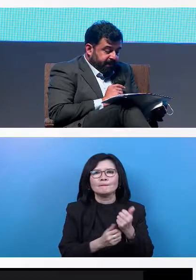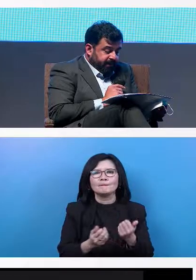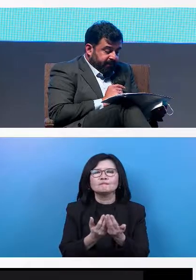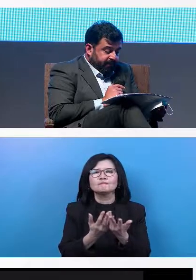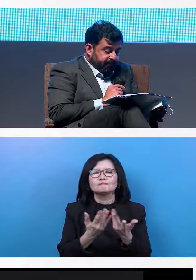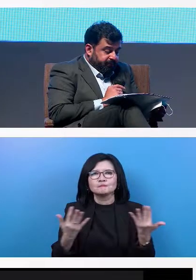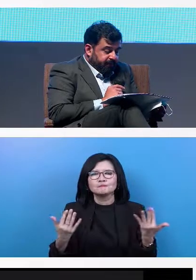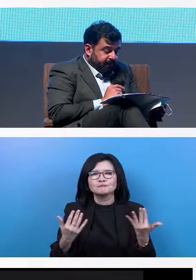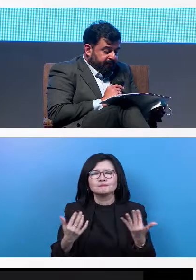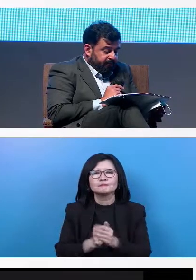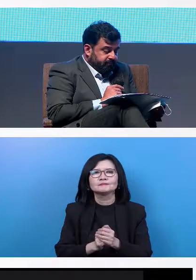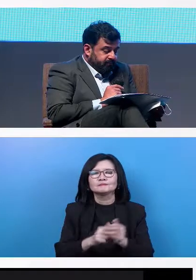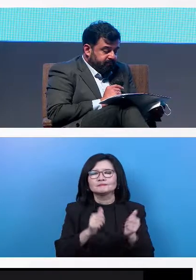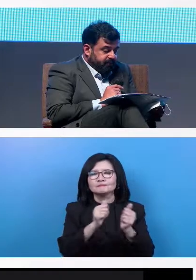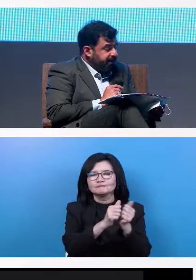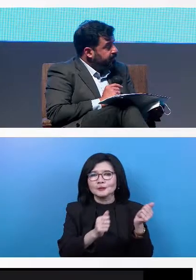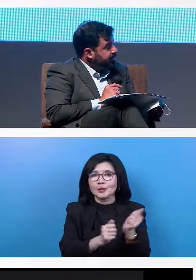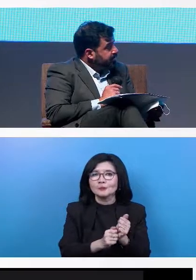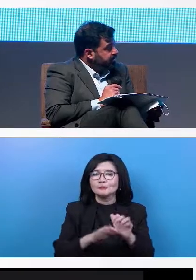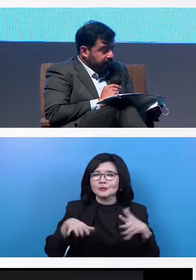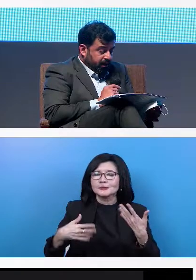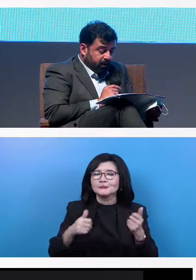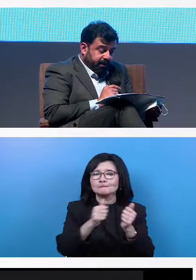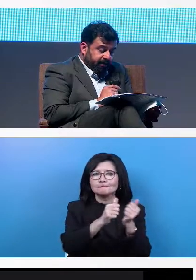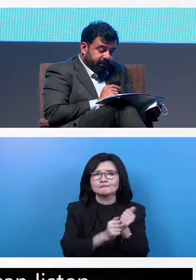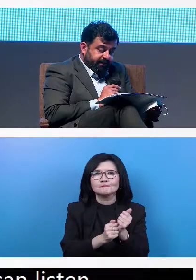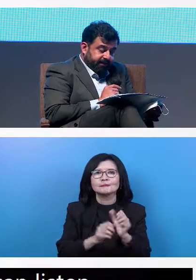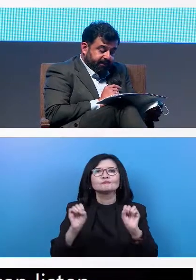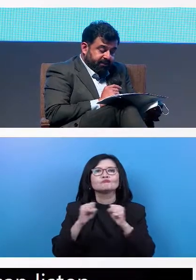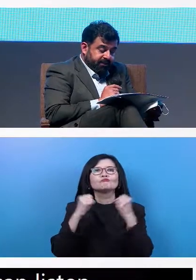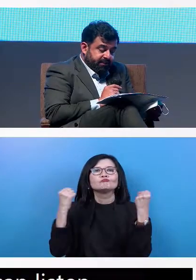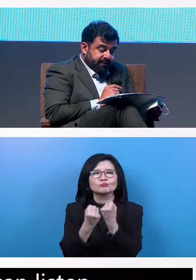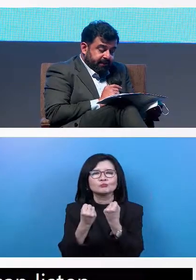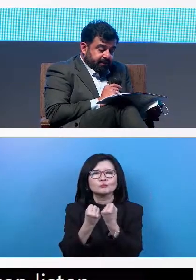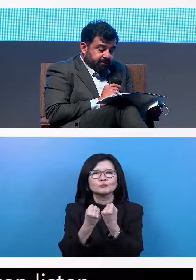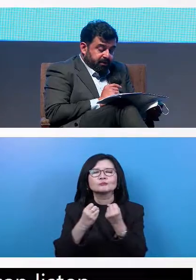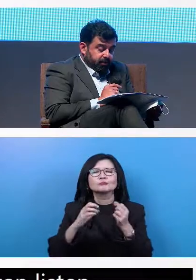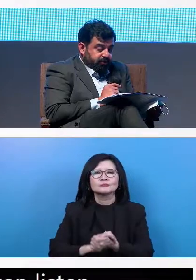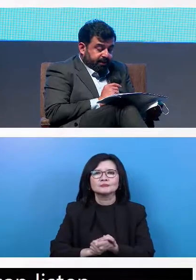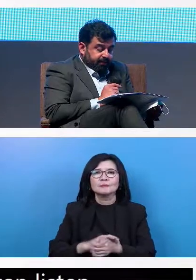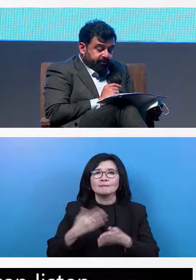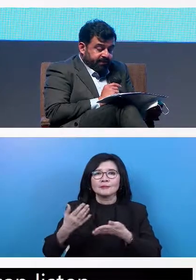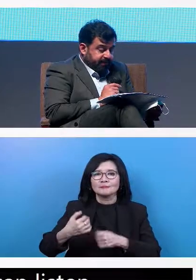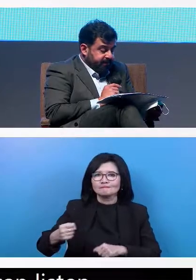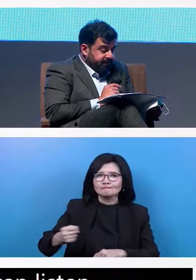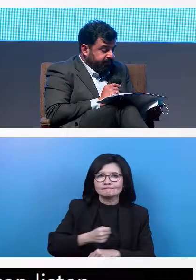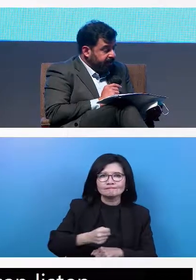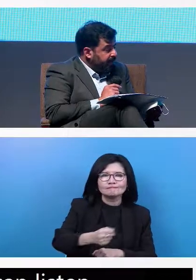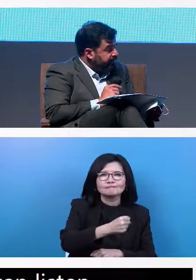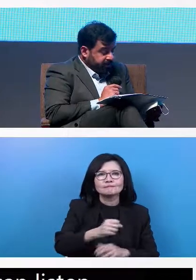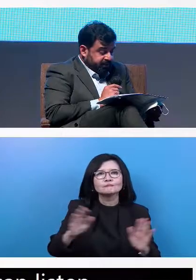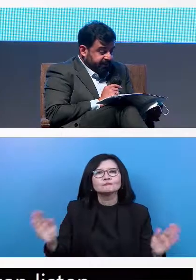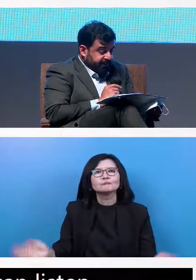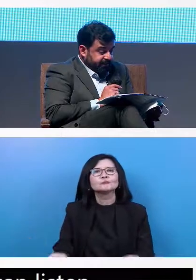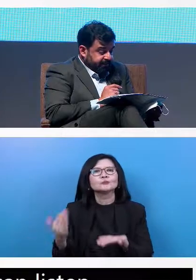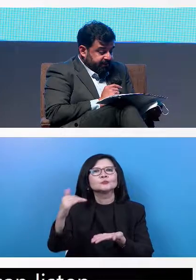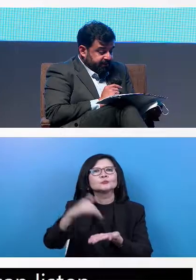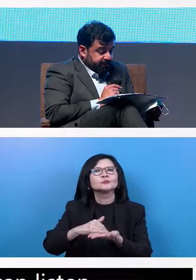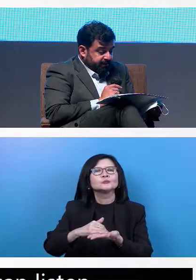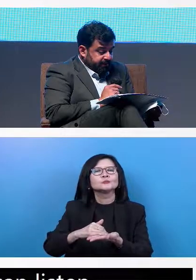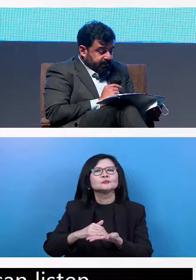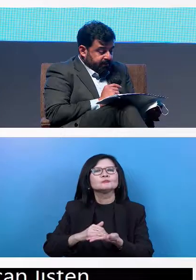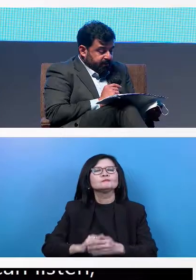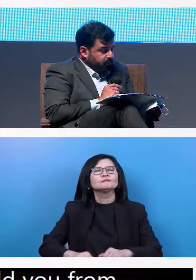country perspective, share a bit on how can recovery strategies be used to strengthen resilience of key infrastructure